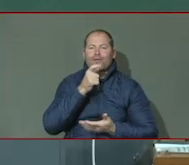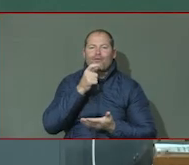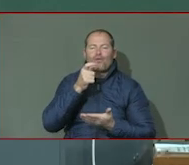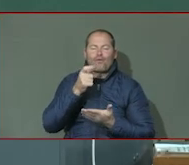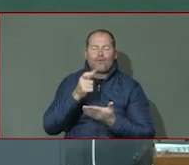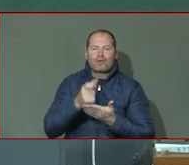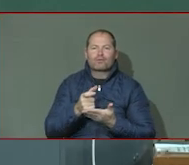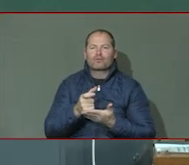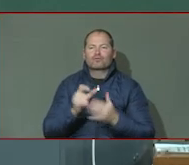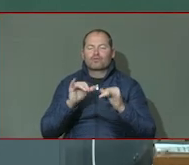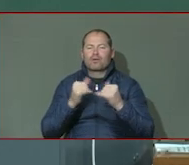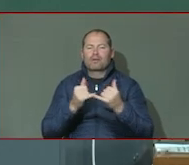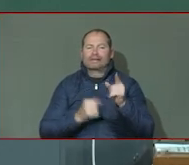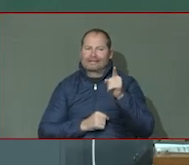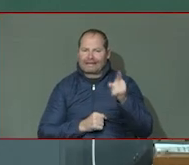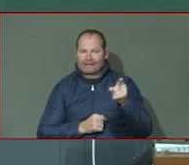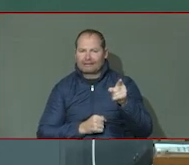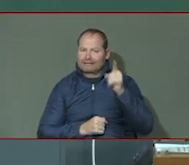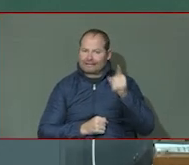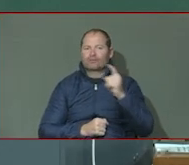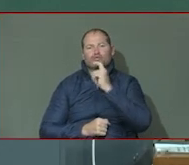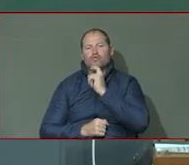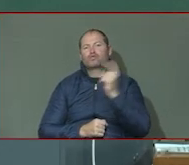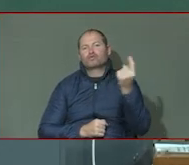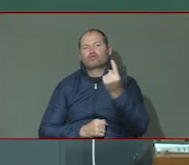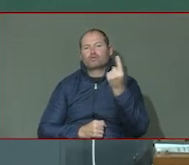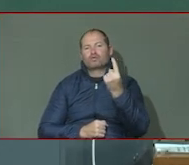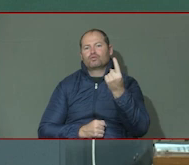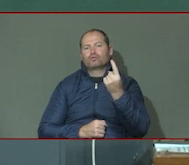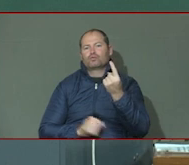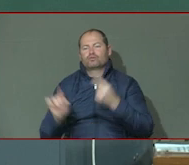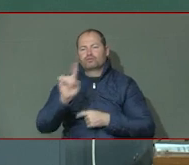you only use that one. All right. So now they say,